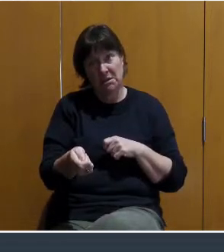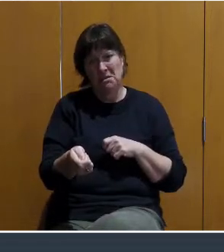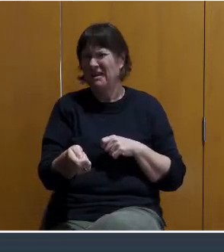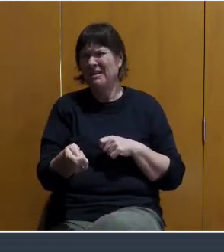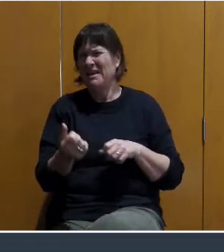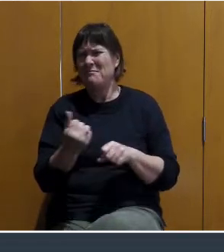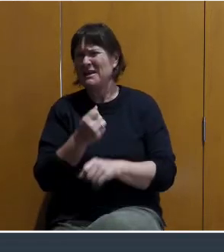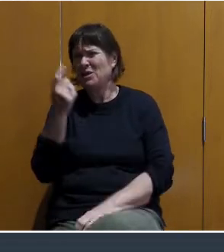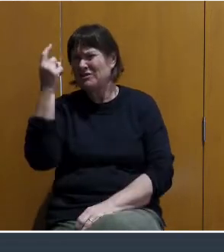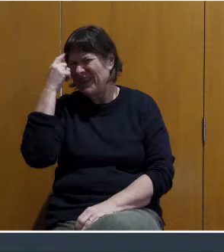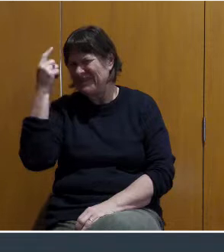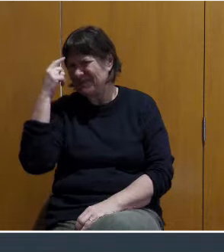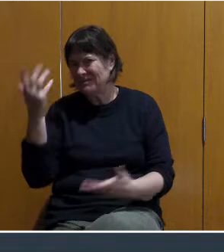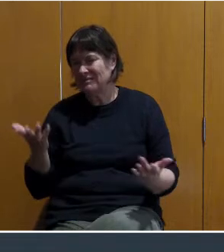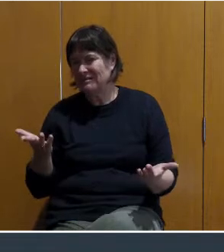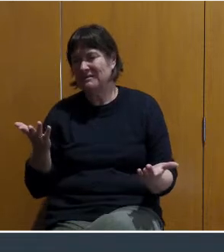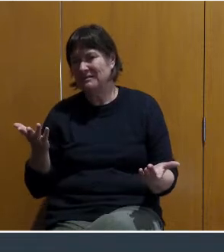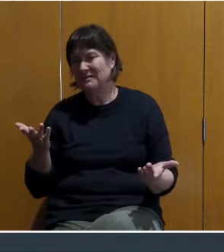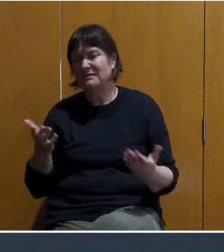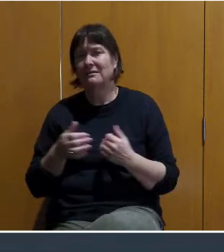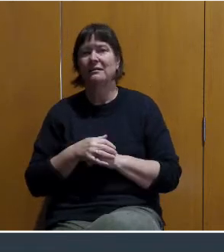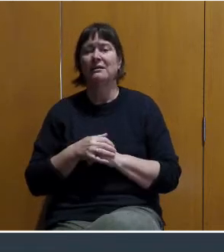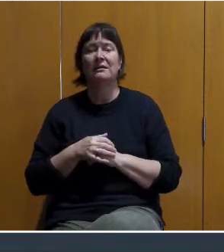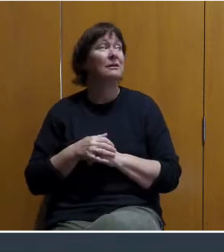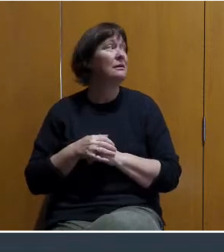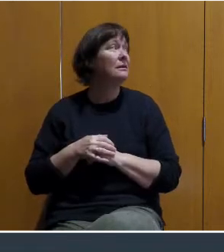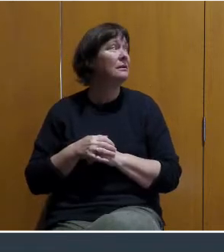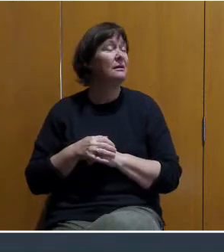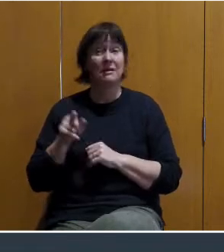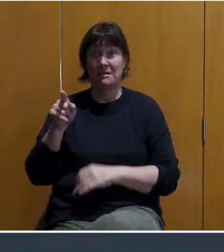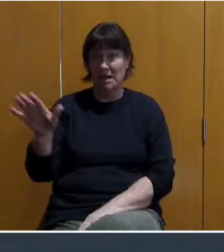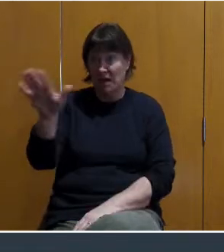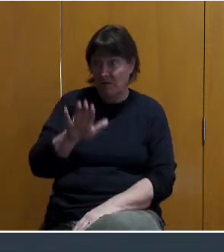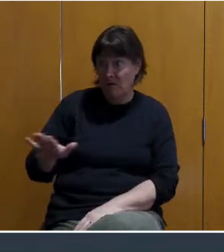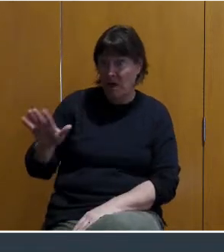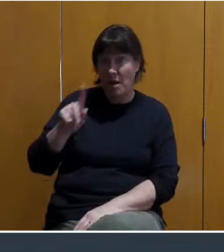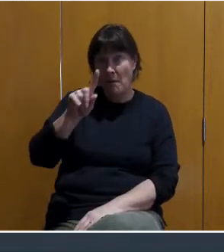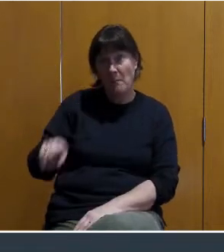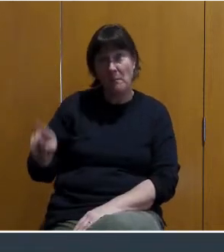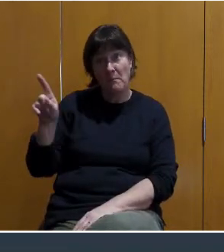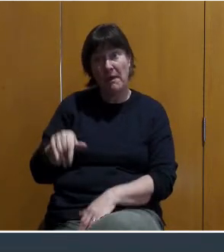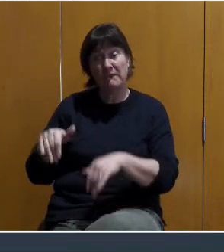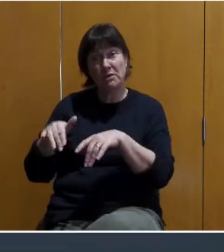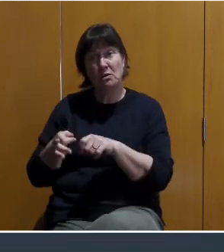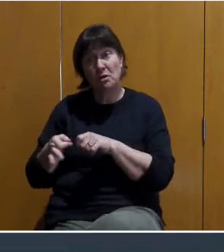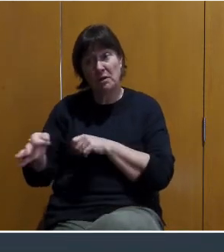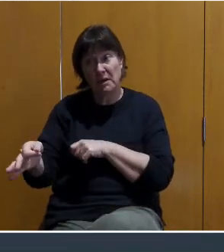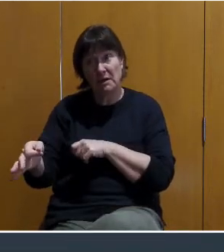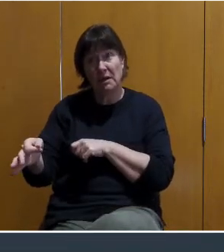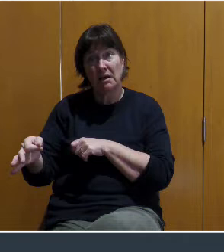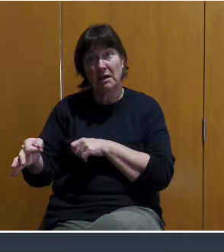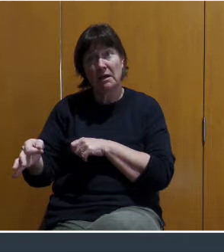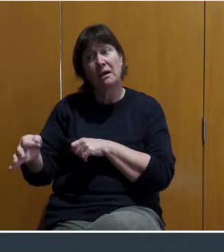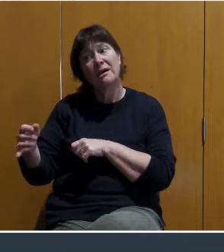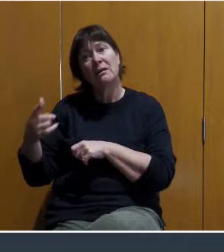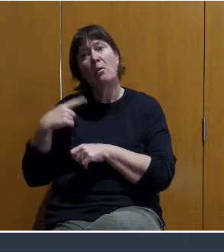that decision at all. Has this area been stopped for dogs on lead because it's suddenly recognised it's a